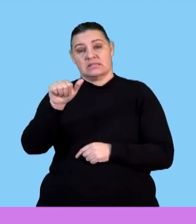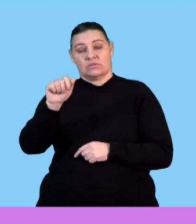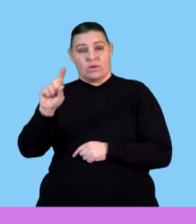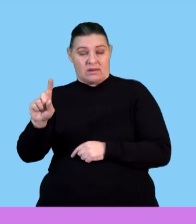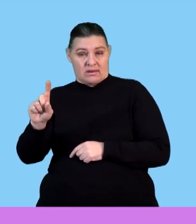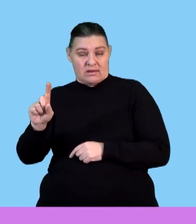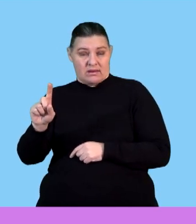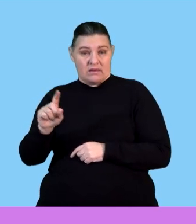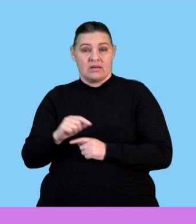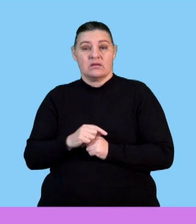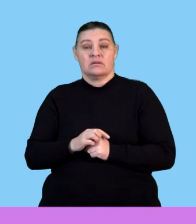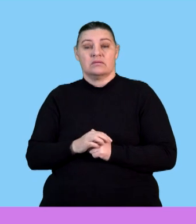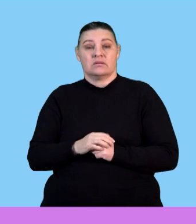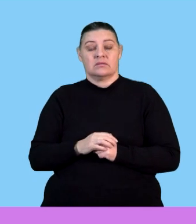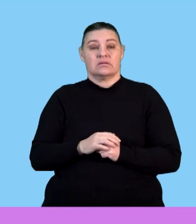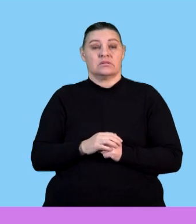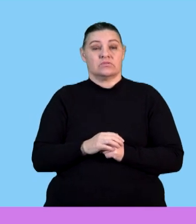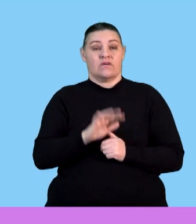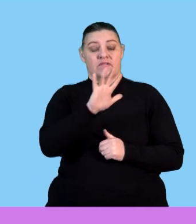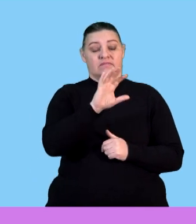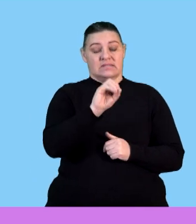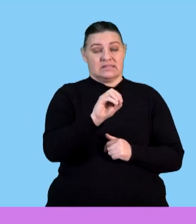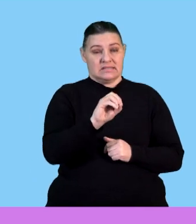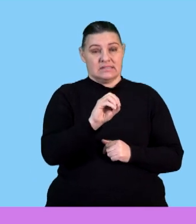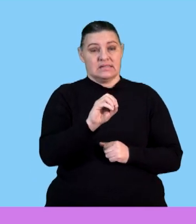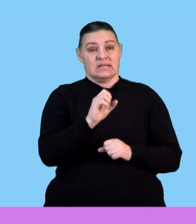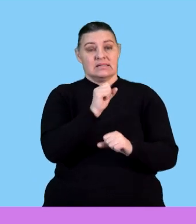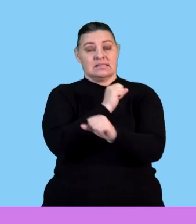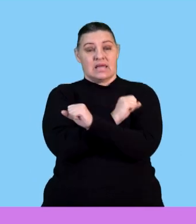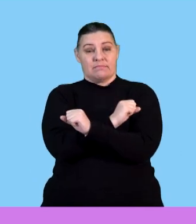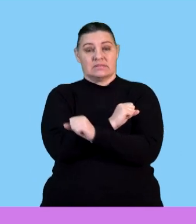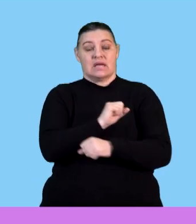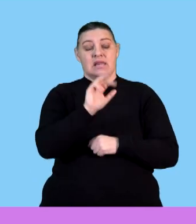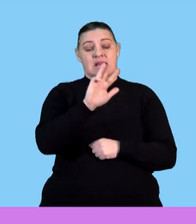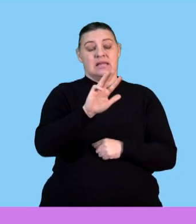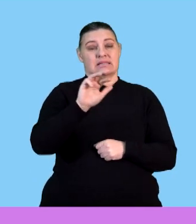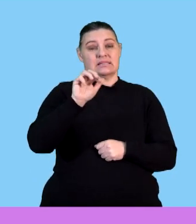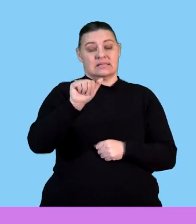96,61. So 50 kilowatts multiplied by